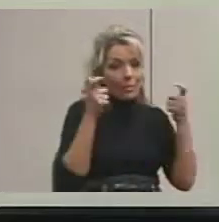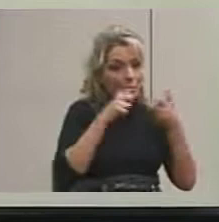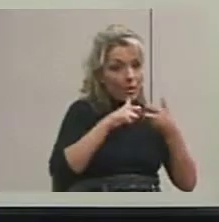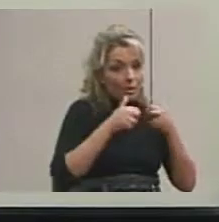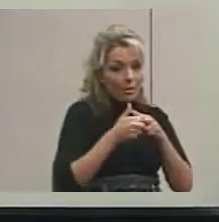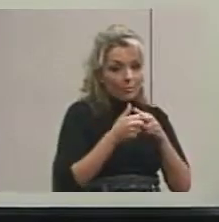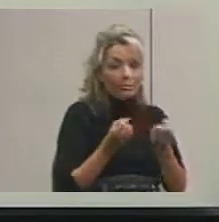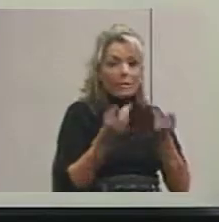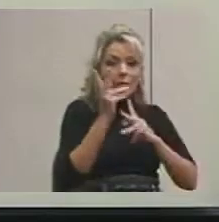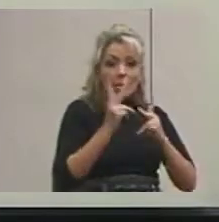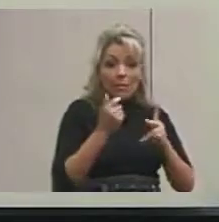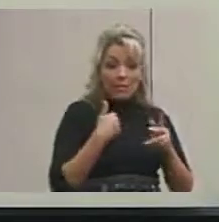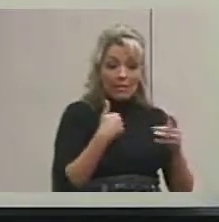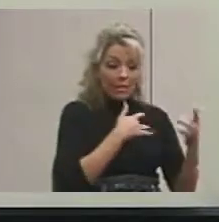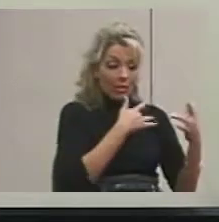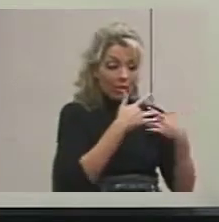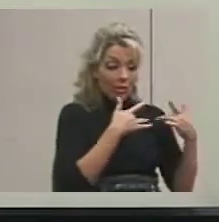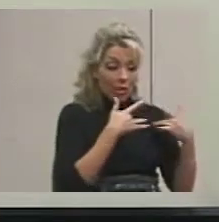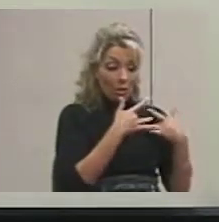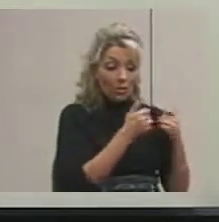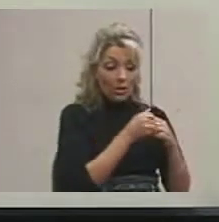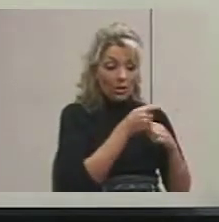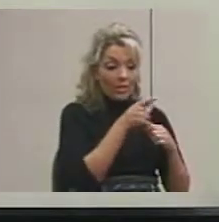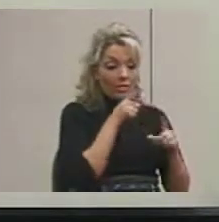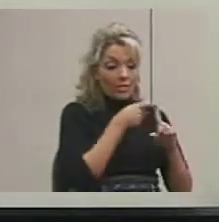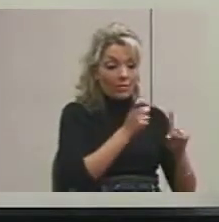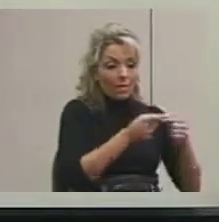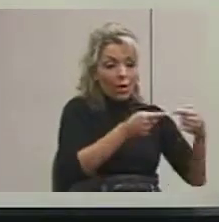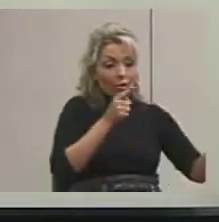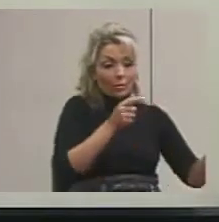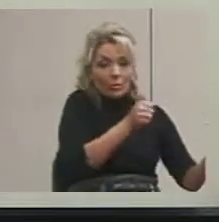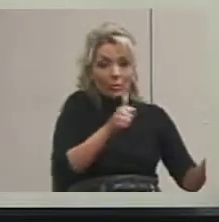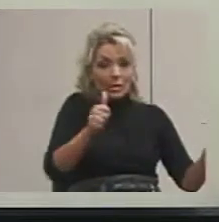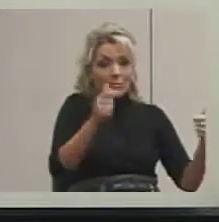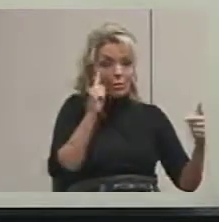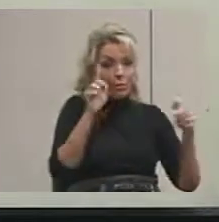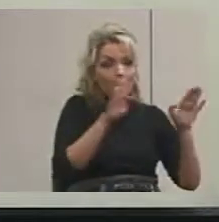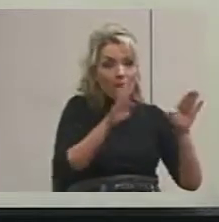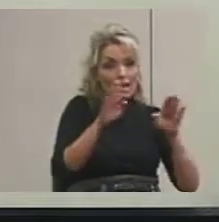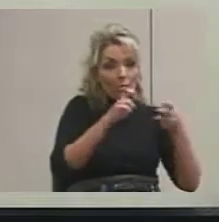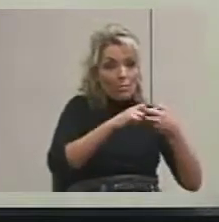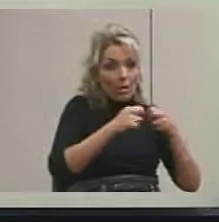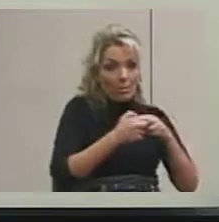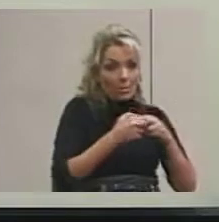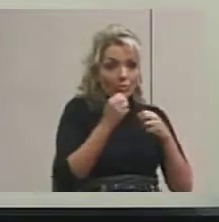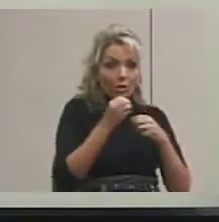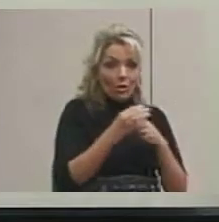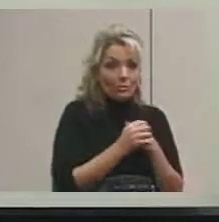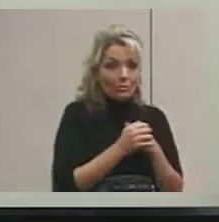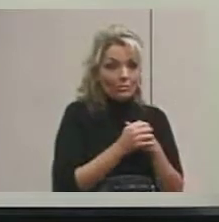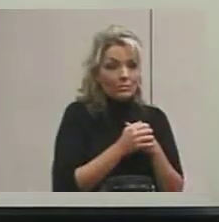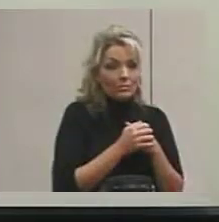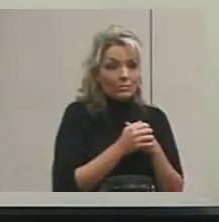of the people he's having concerns with were at the alternate placement with him for behavior issues. So